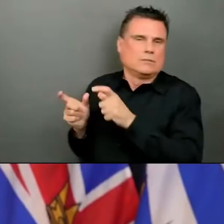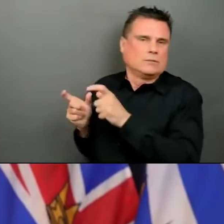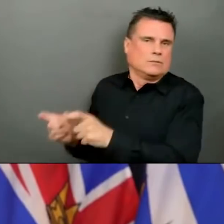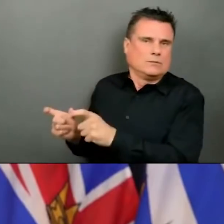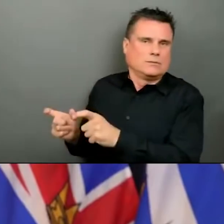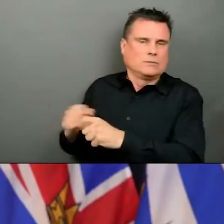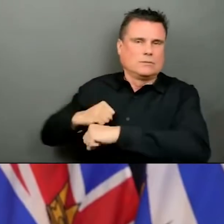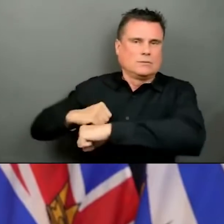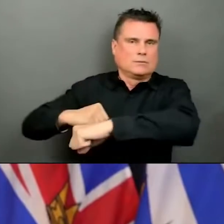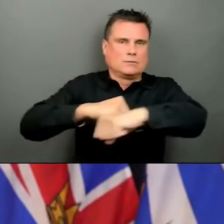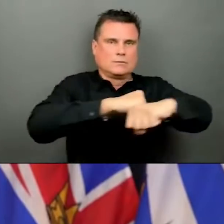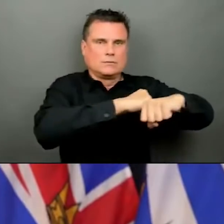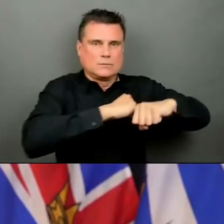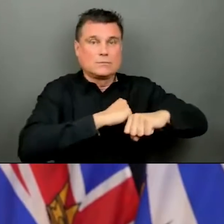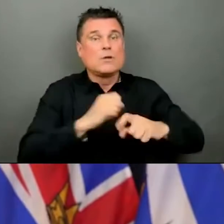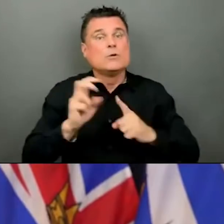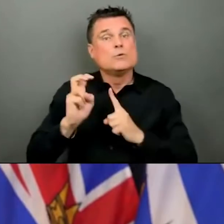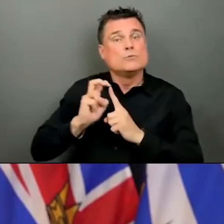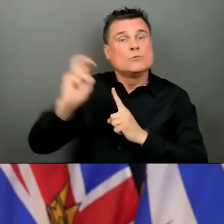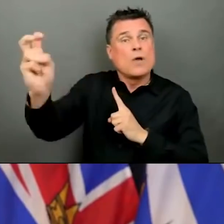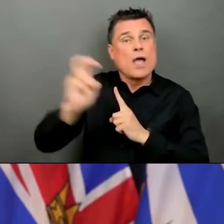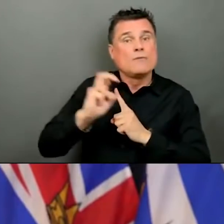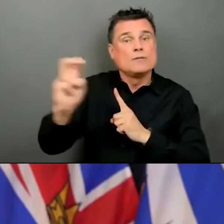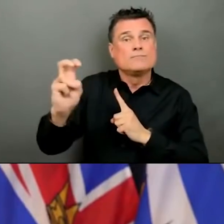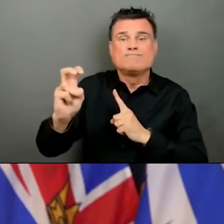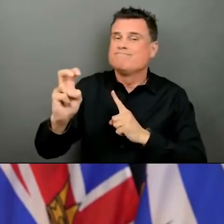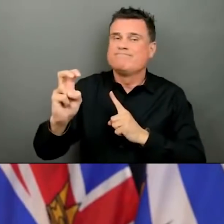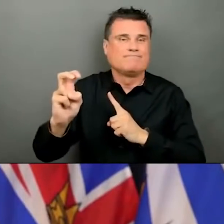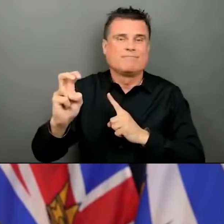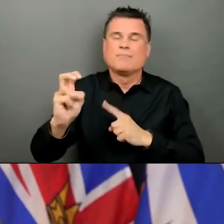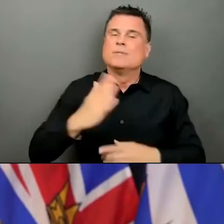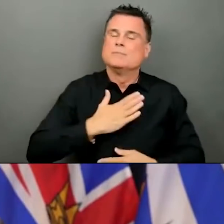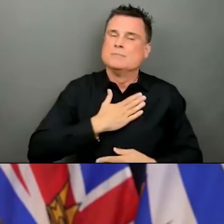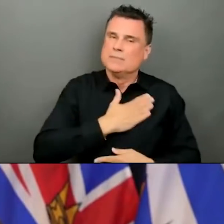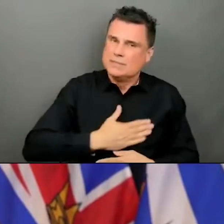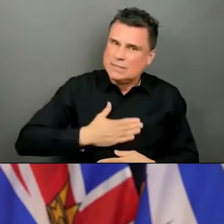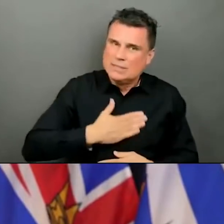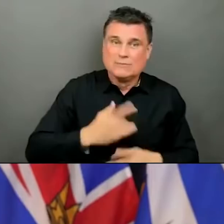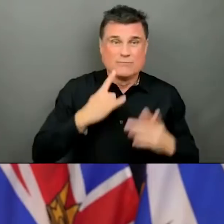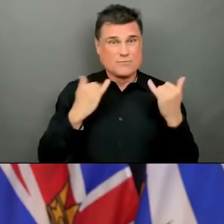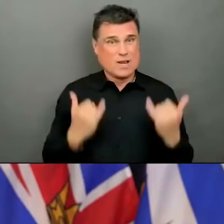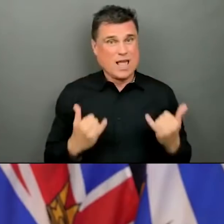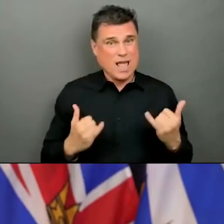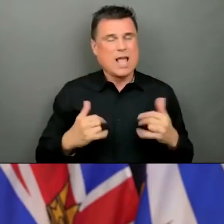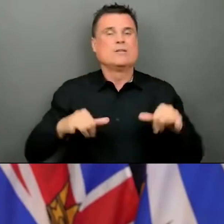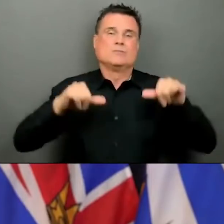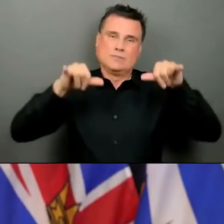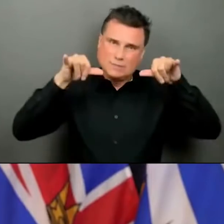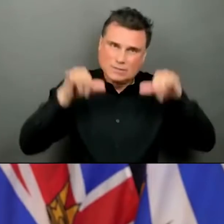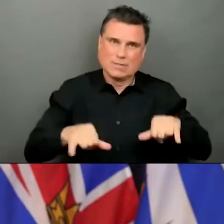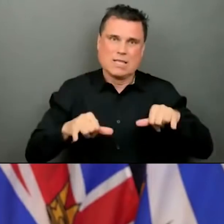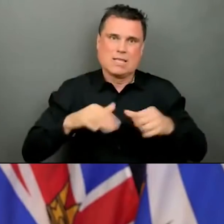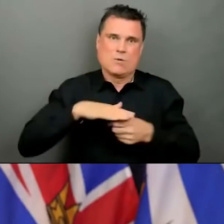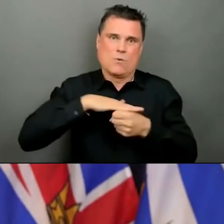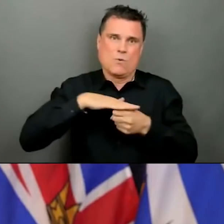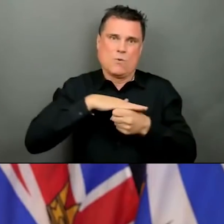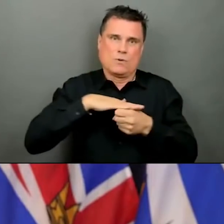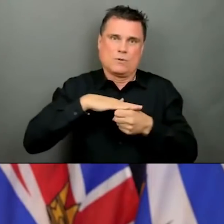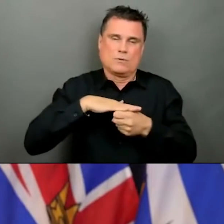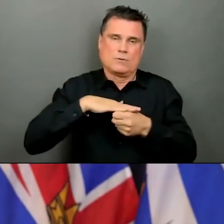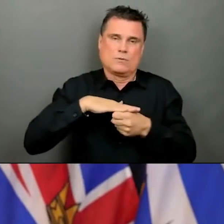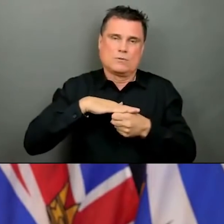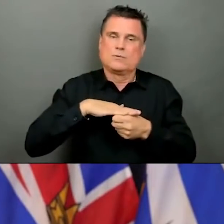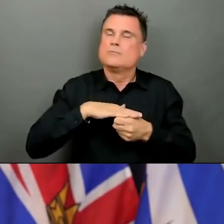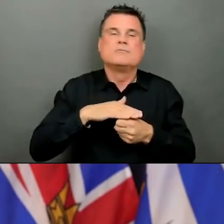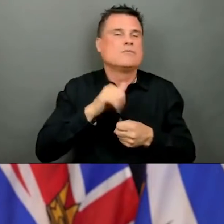and months, stay in your territory, stay in your community. This is not the time to load up the Winnebago and